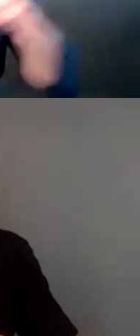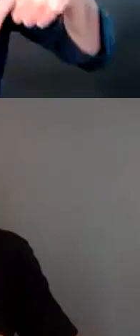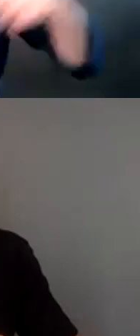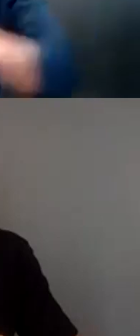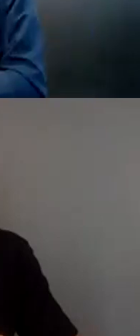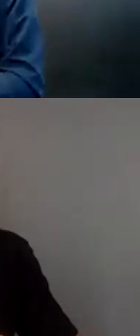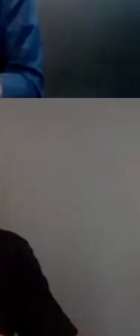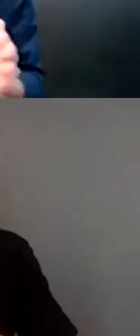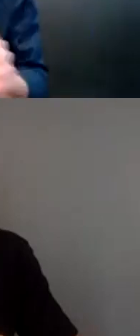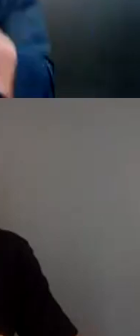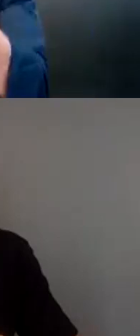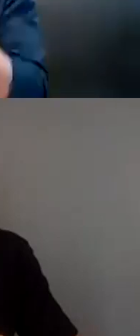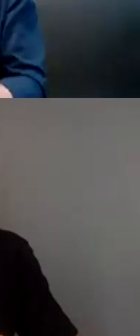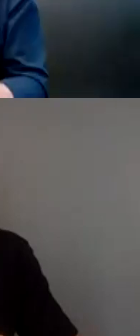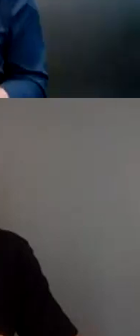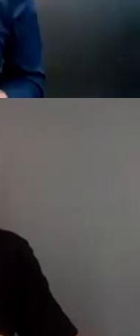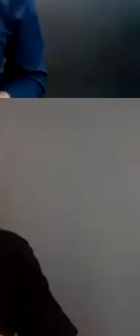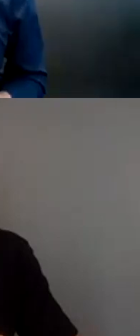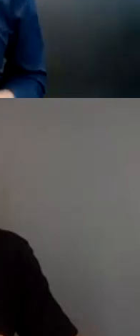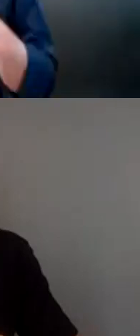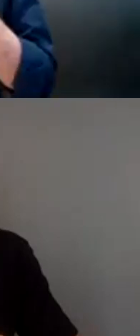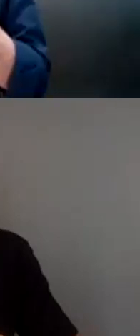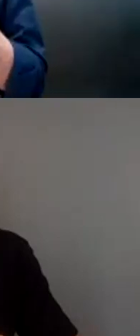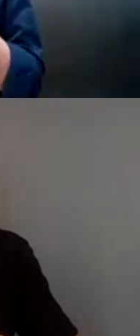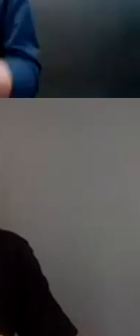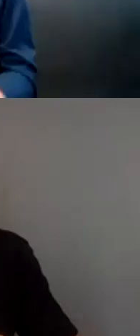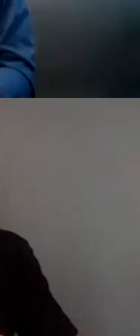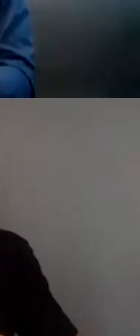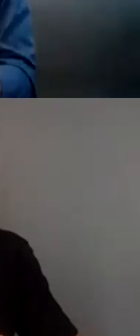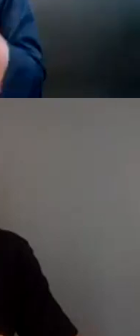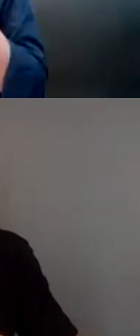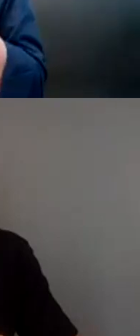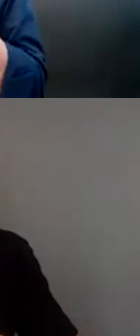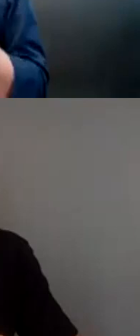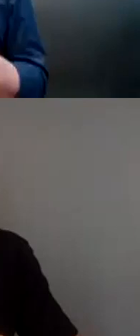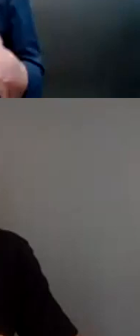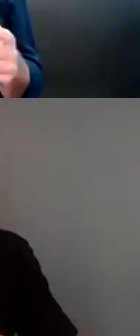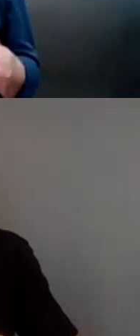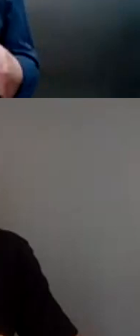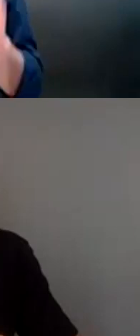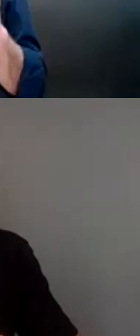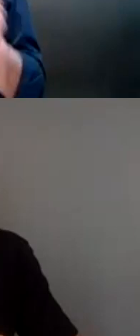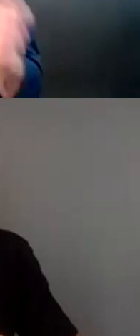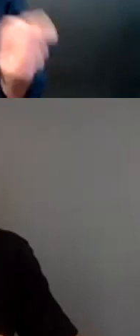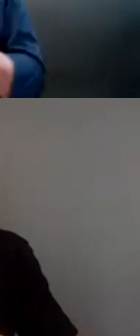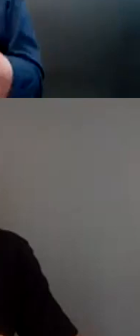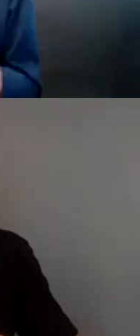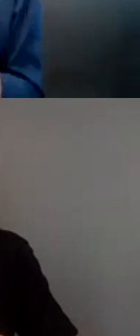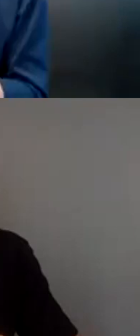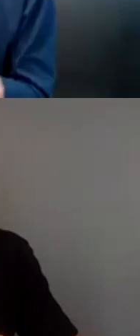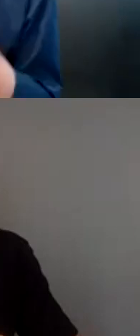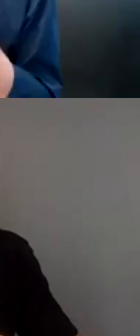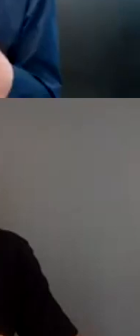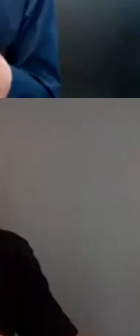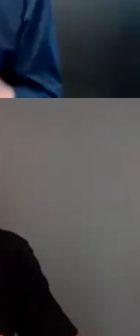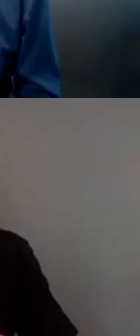I was, kind of thinking about. How do we implement that sort of change? And to your point too, around, we are in that